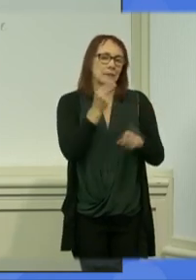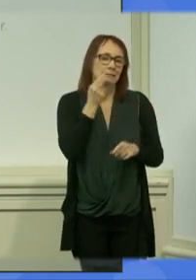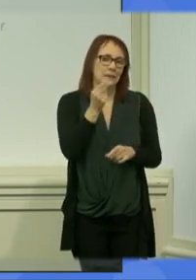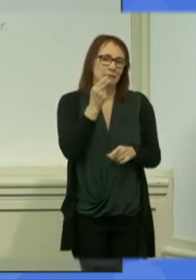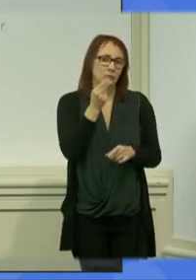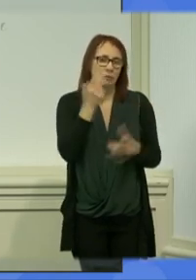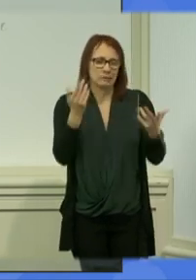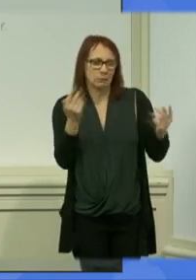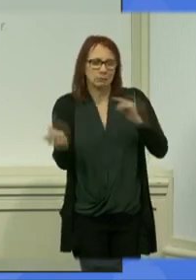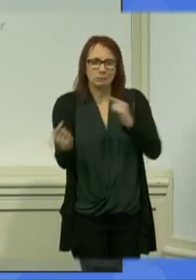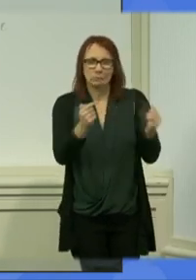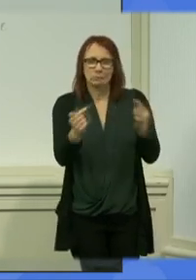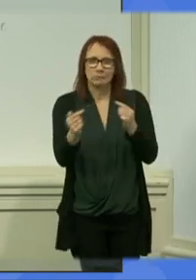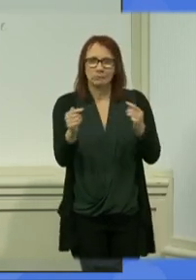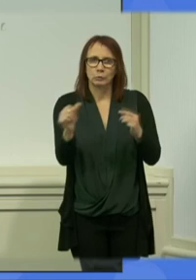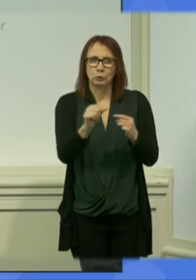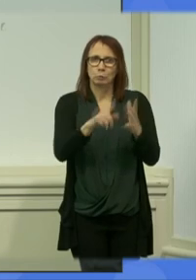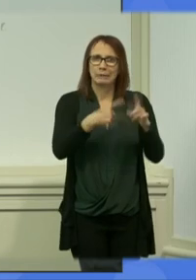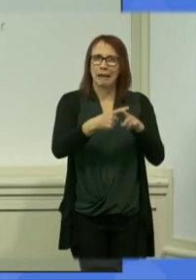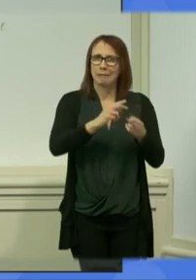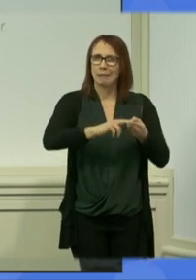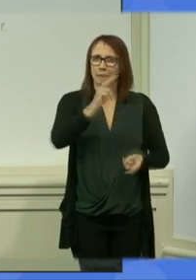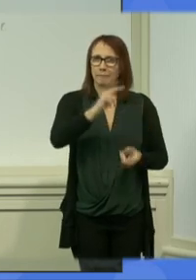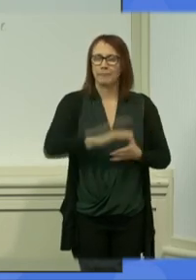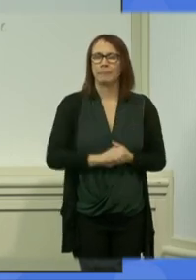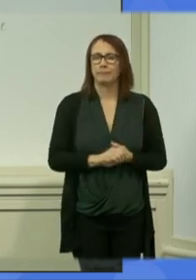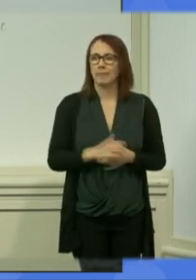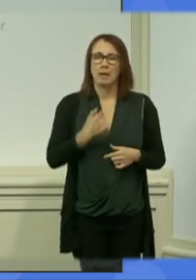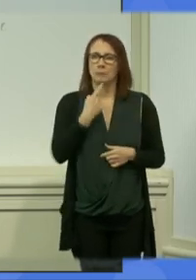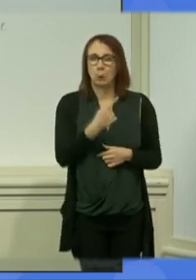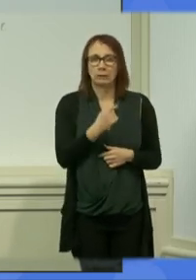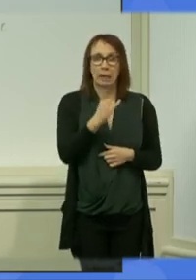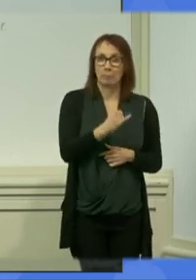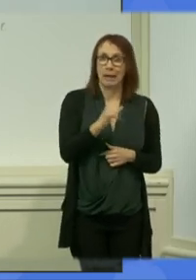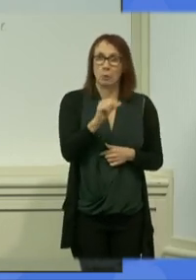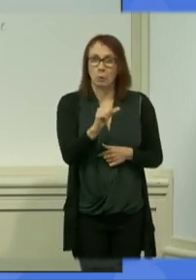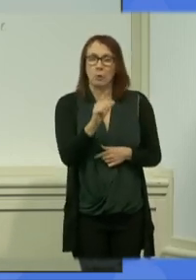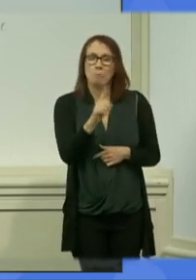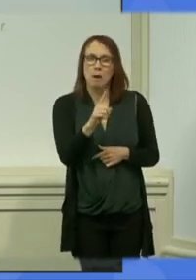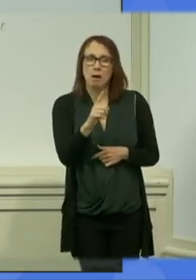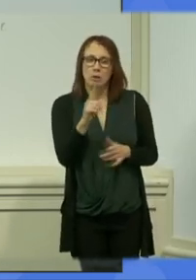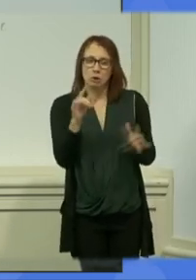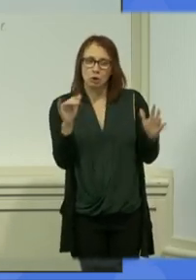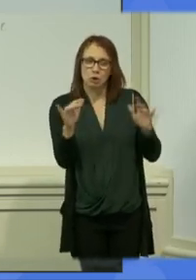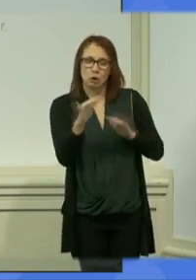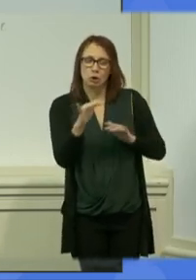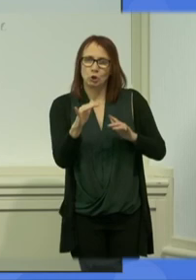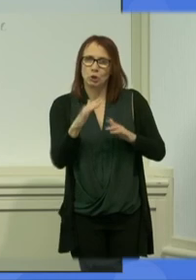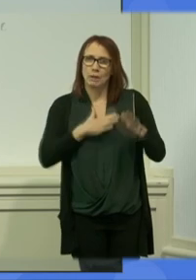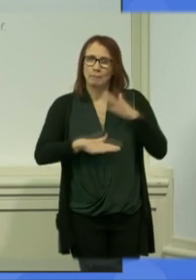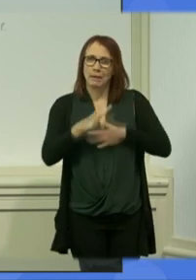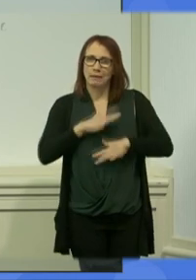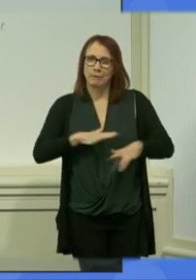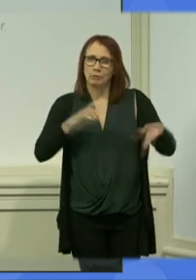taxed differently now as well? Now, not to get into whether that's a good or bad idea, it's just to highlight that as consumption patterns in